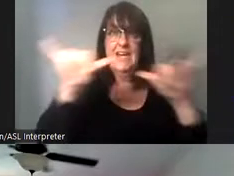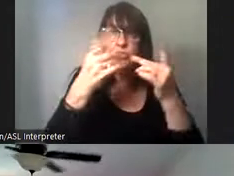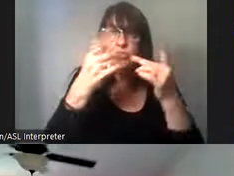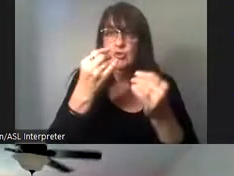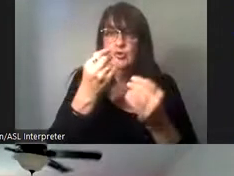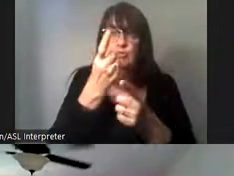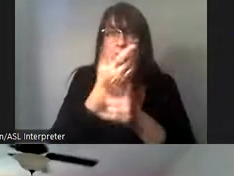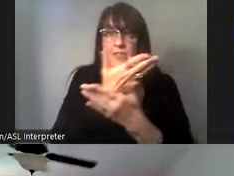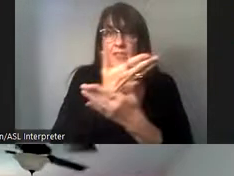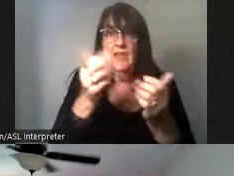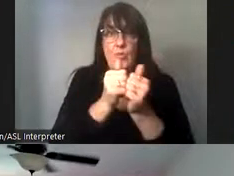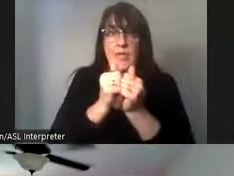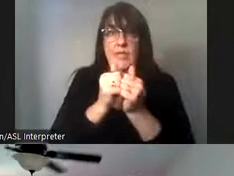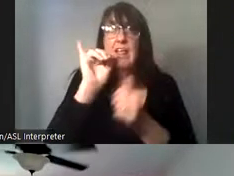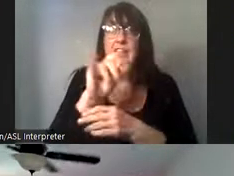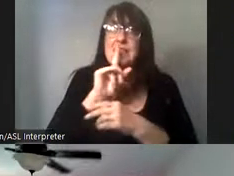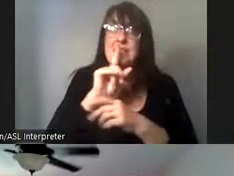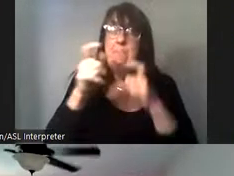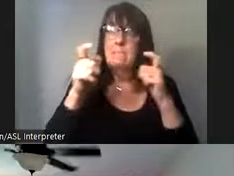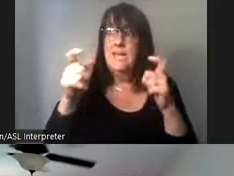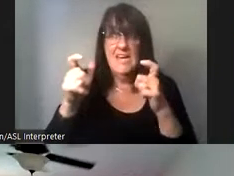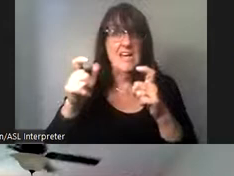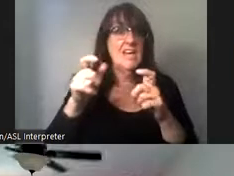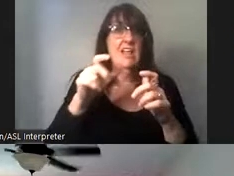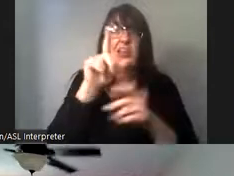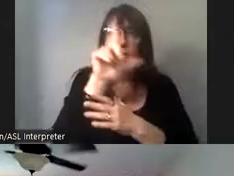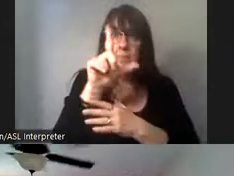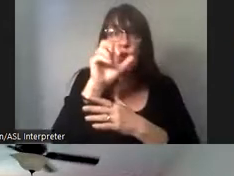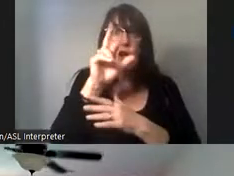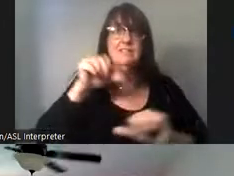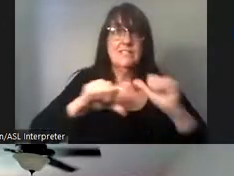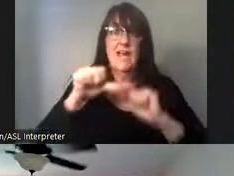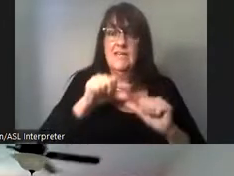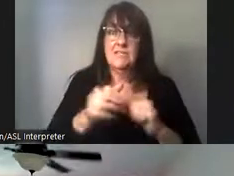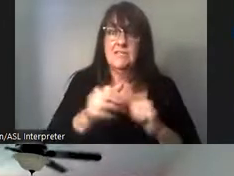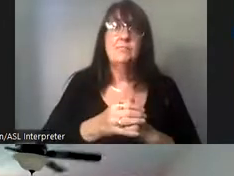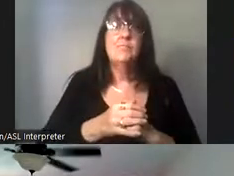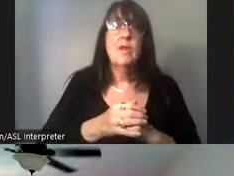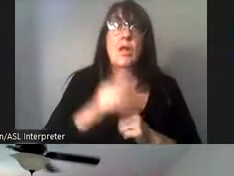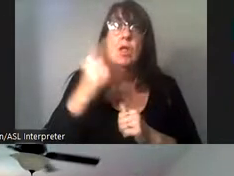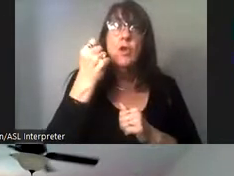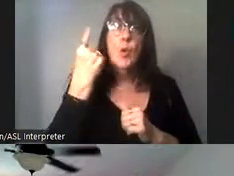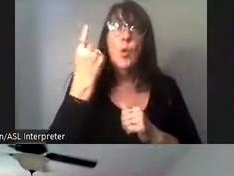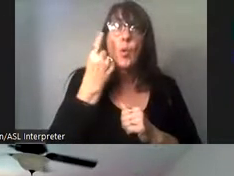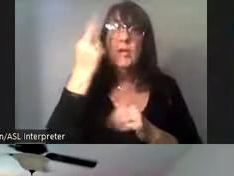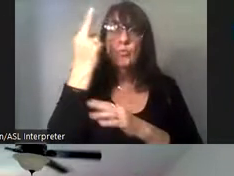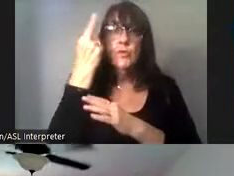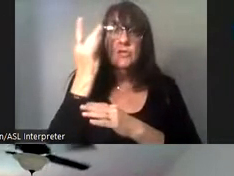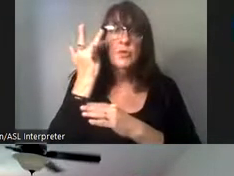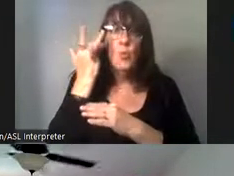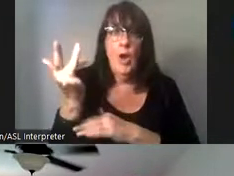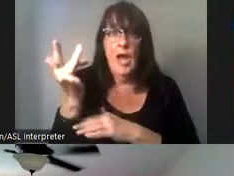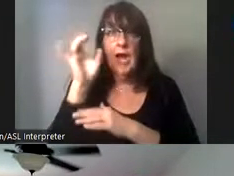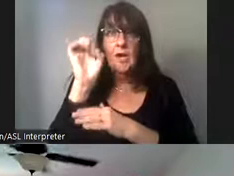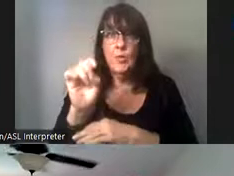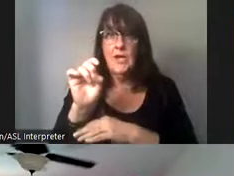things. This is a big library science problem, and it's not a pretend one. The only reason why we can build